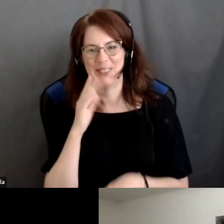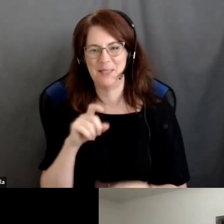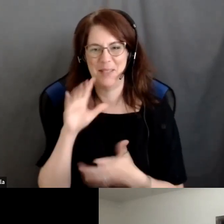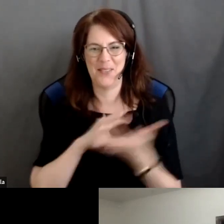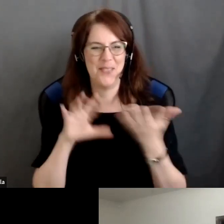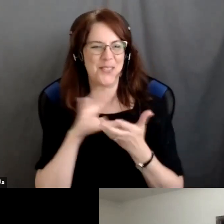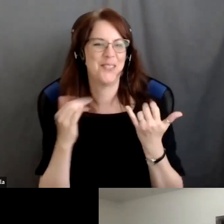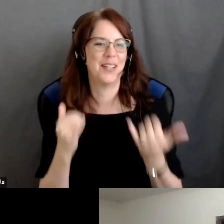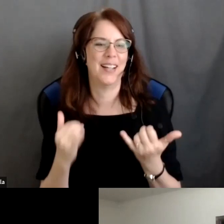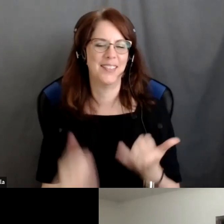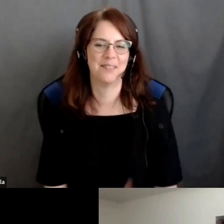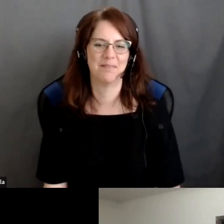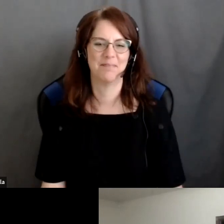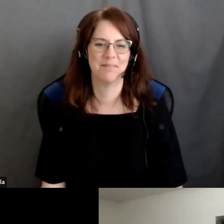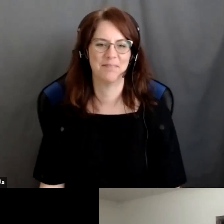confusing right now.